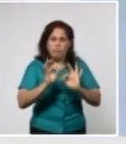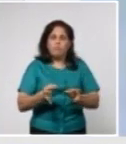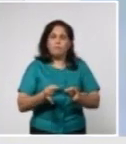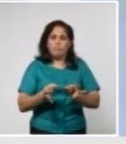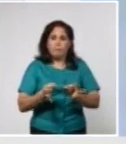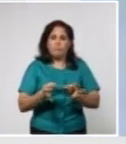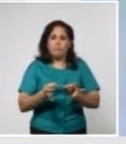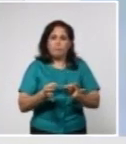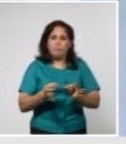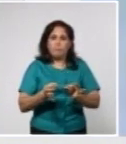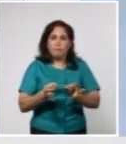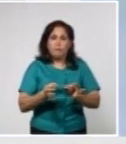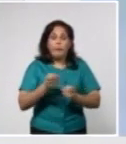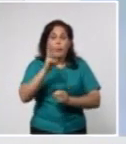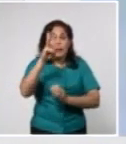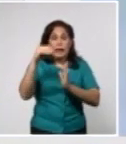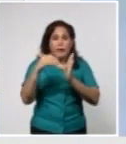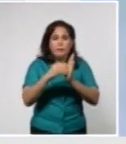8,847 cases.